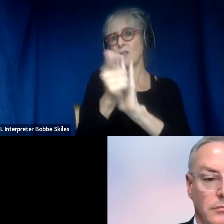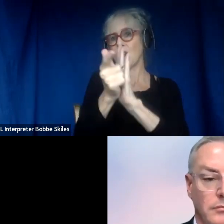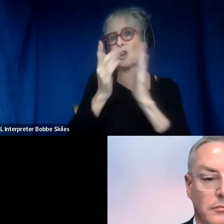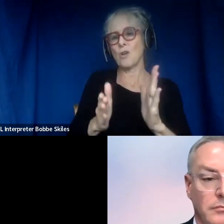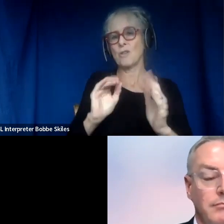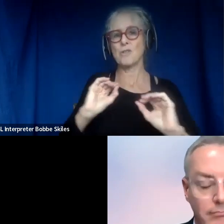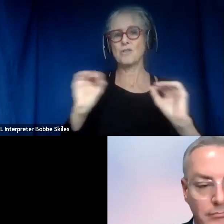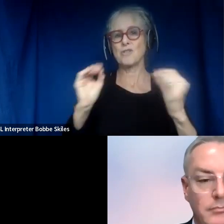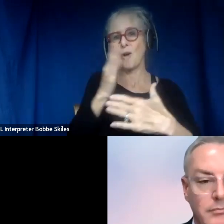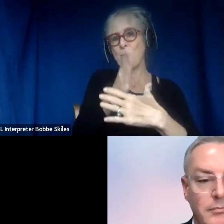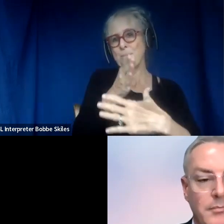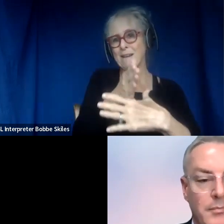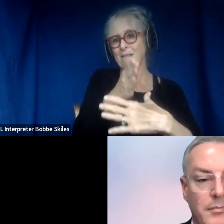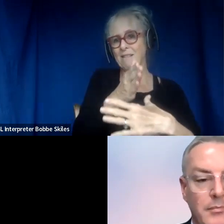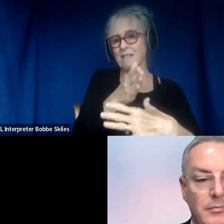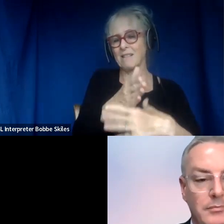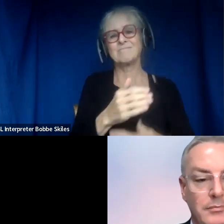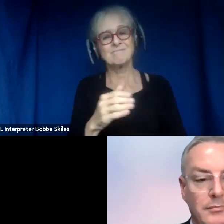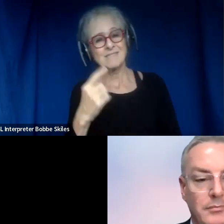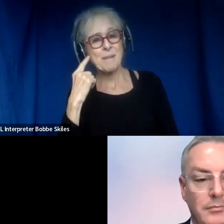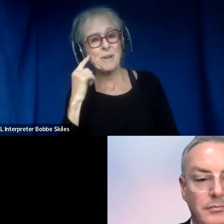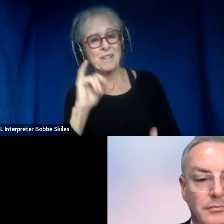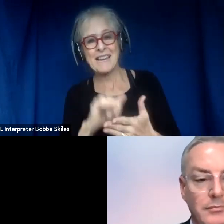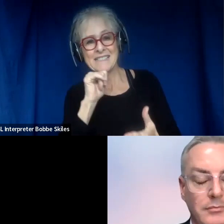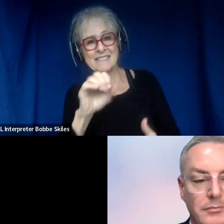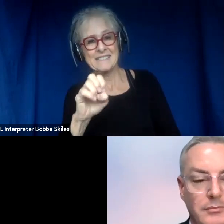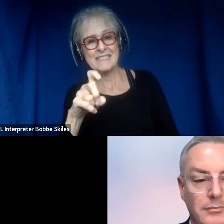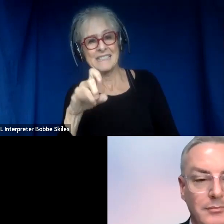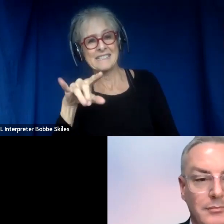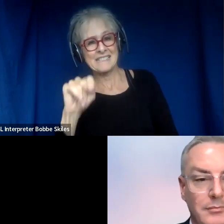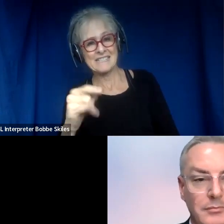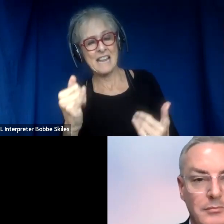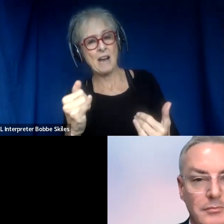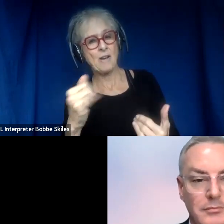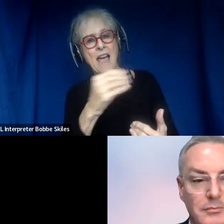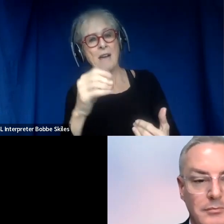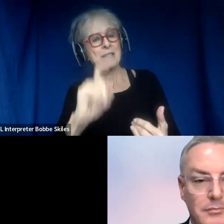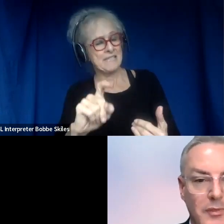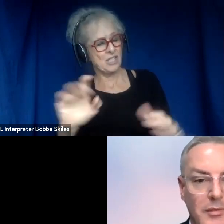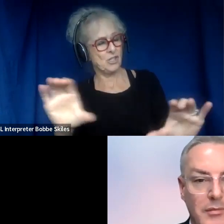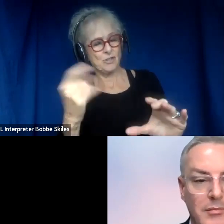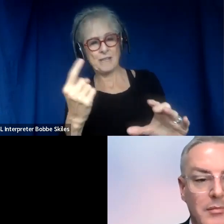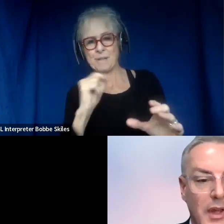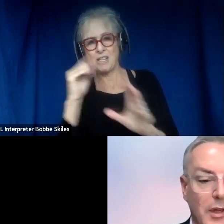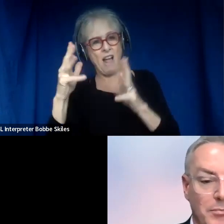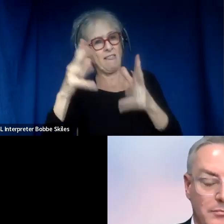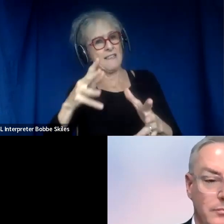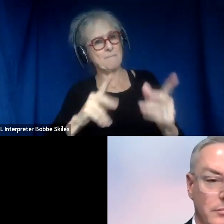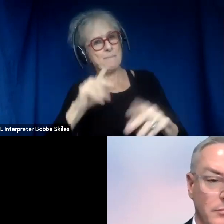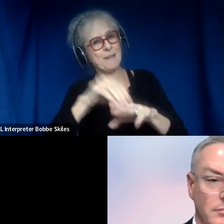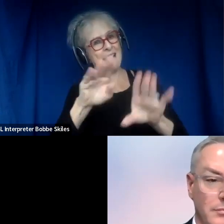exist right now, I'm hearing you say. So something needs to be done to, instead of leaving you at the doorway. So thank